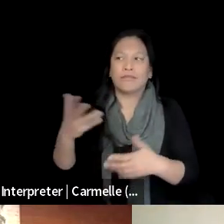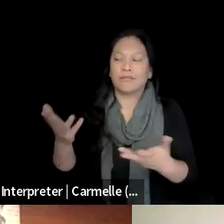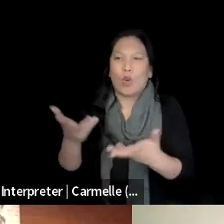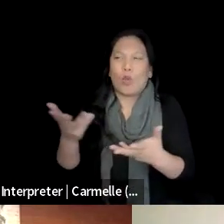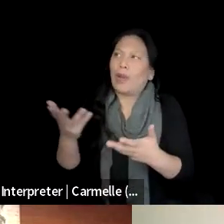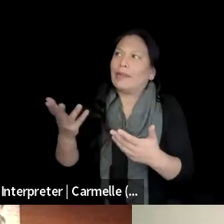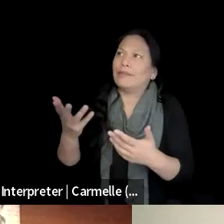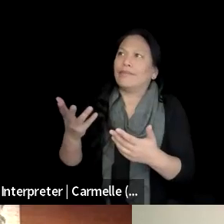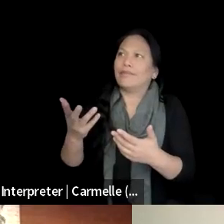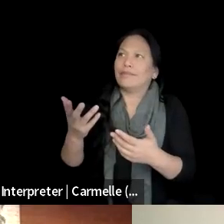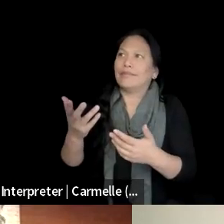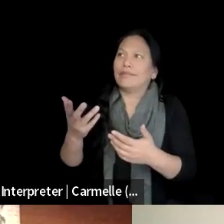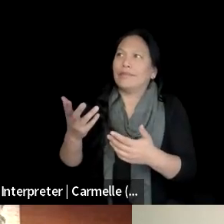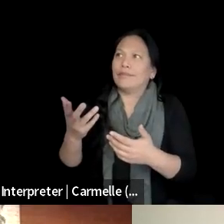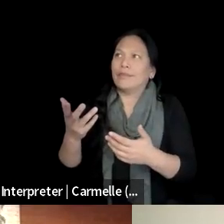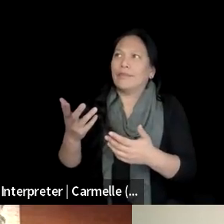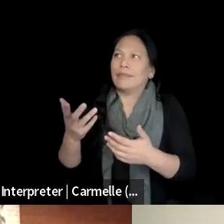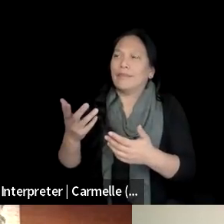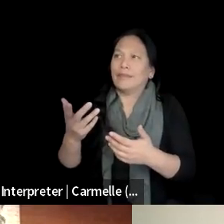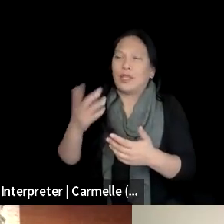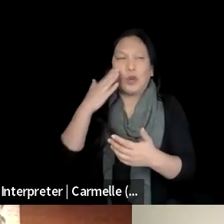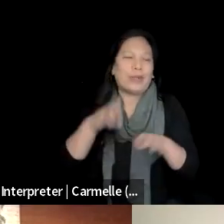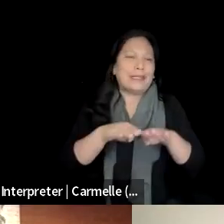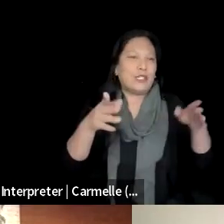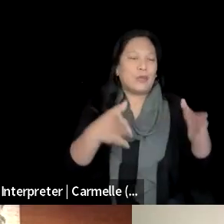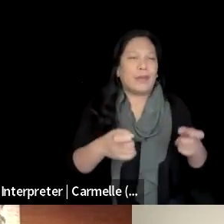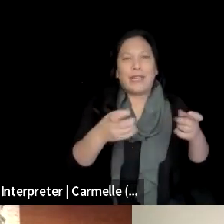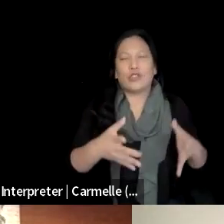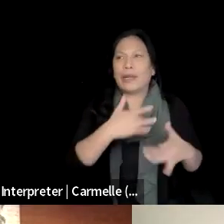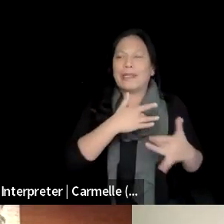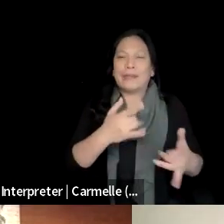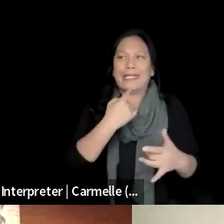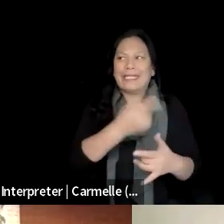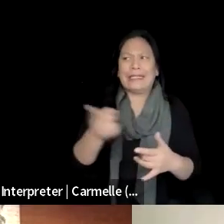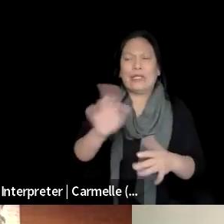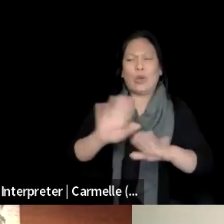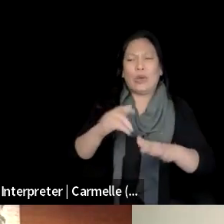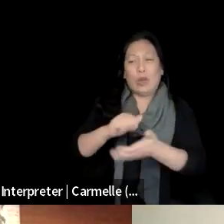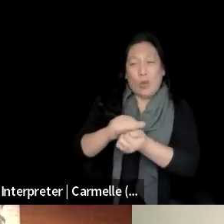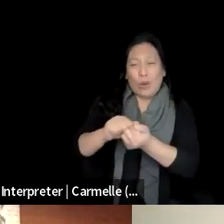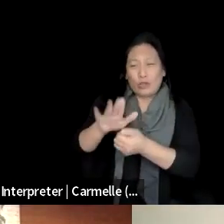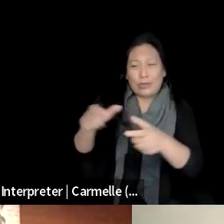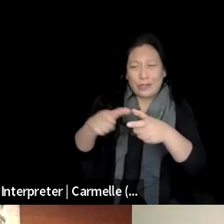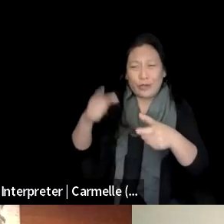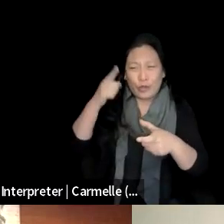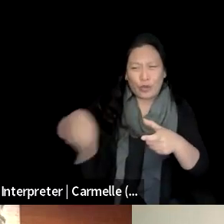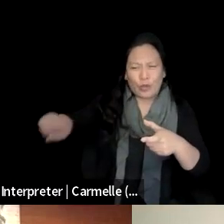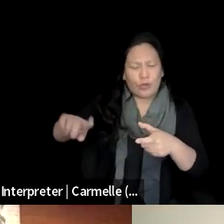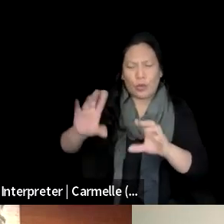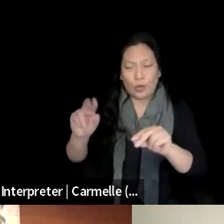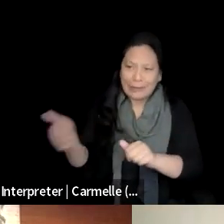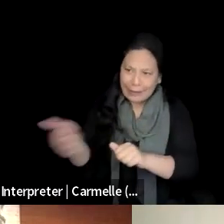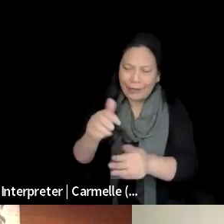a stage manager being like, please don't make me do all your dishes. But it's an avenue to sort of say like, breaks are precious to me. Don't bug me on